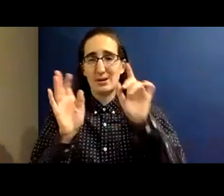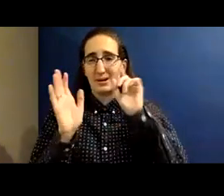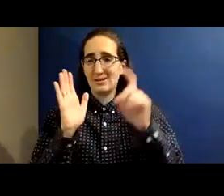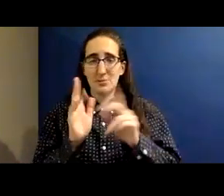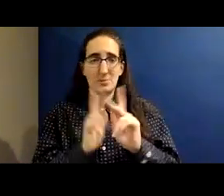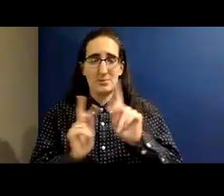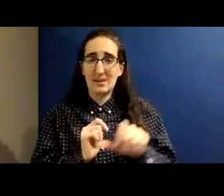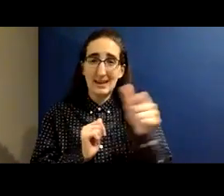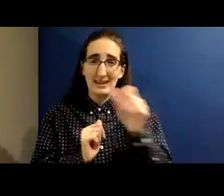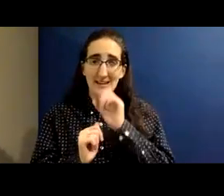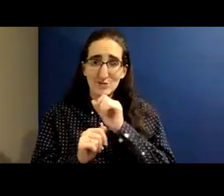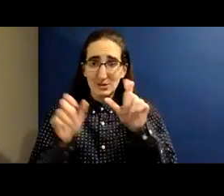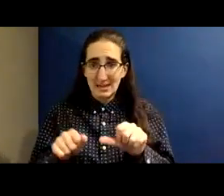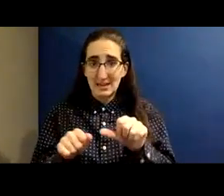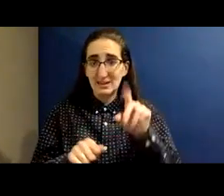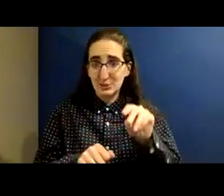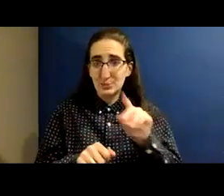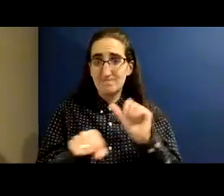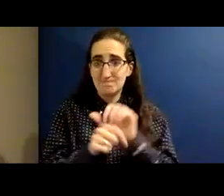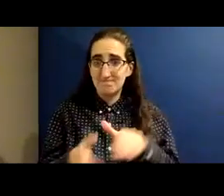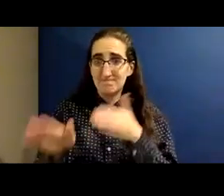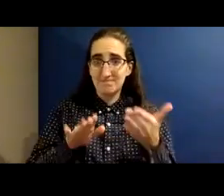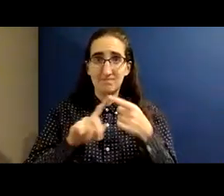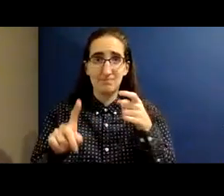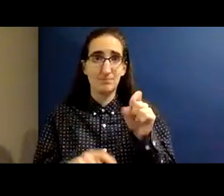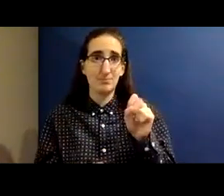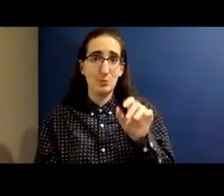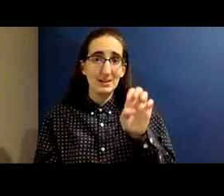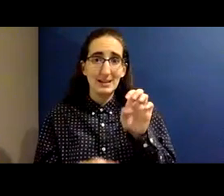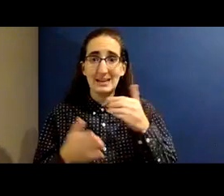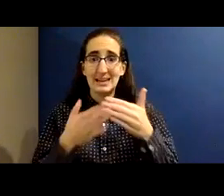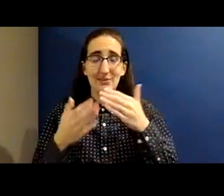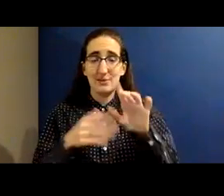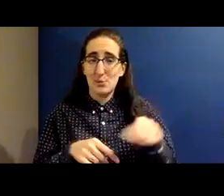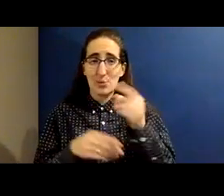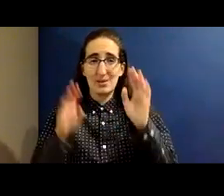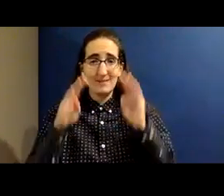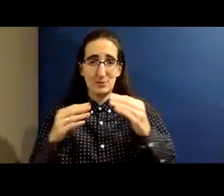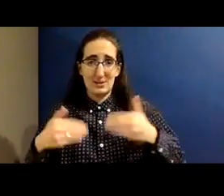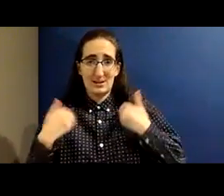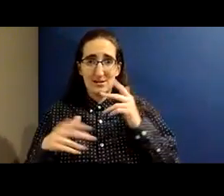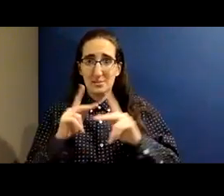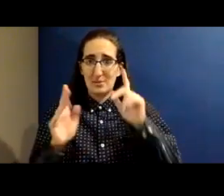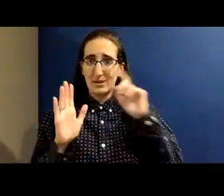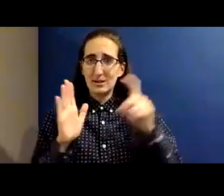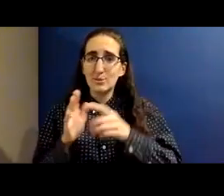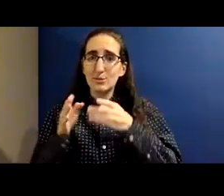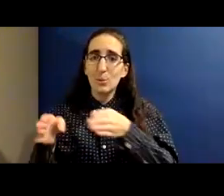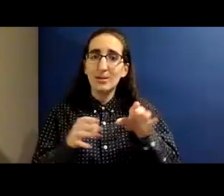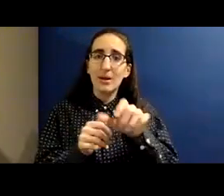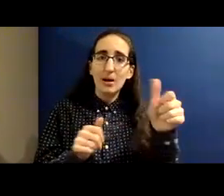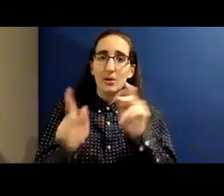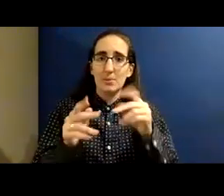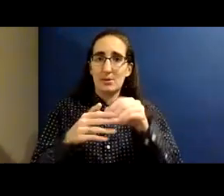people of any age can and do die by suicide. And even if we're just focusing on young people, acknowledging the ways that other people in